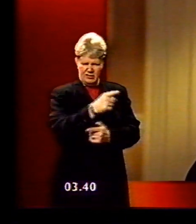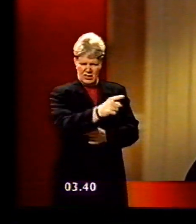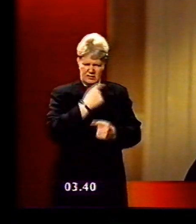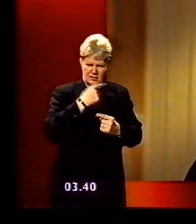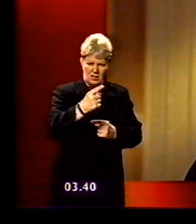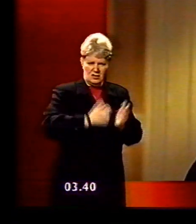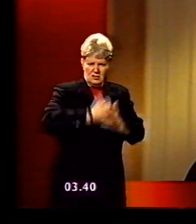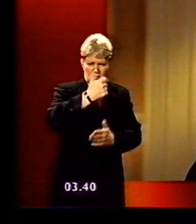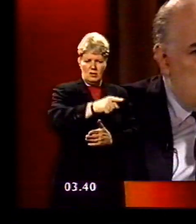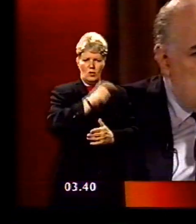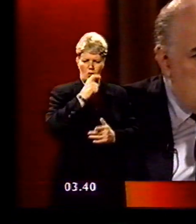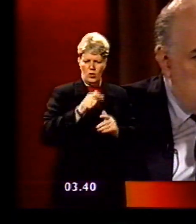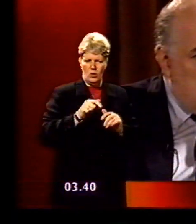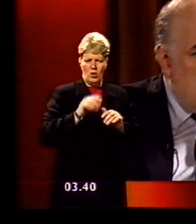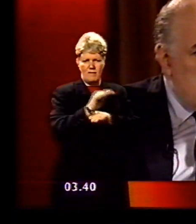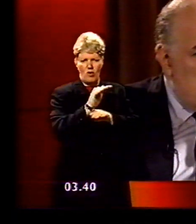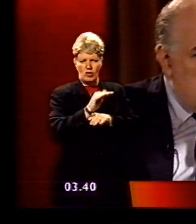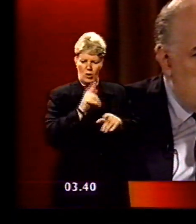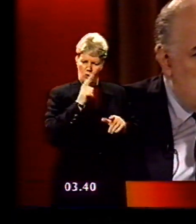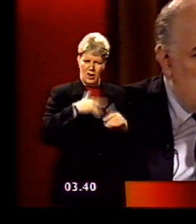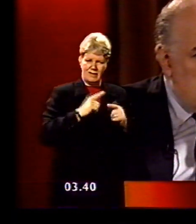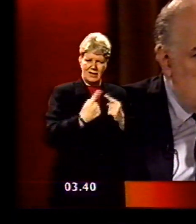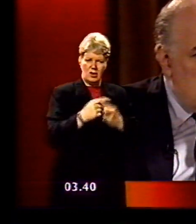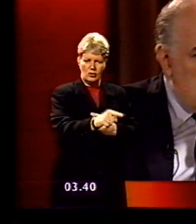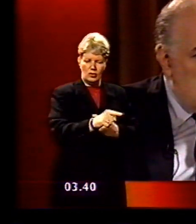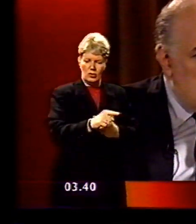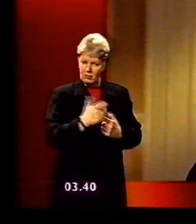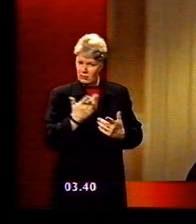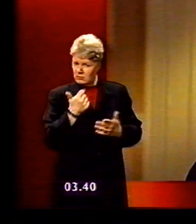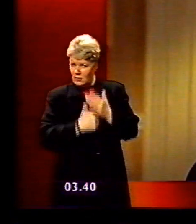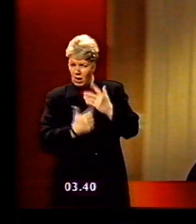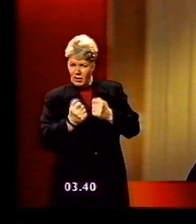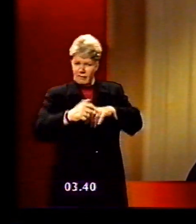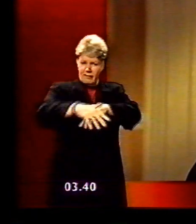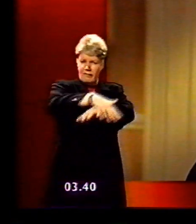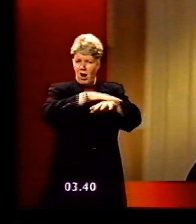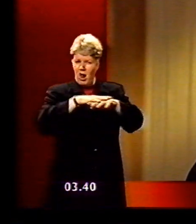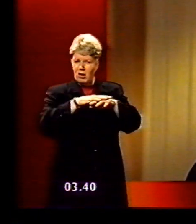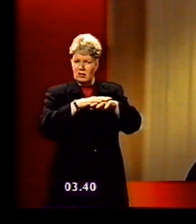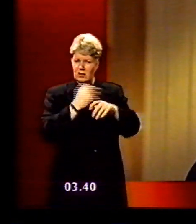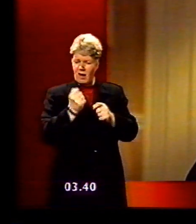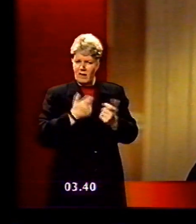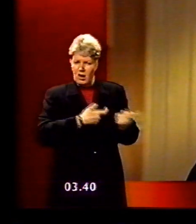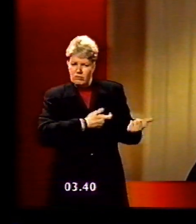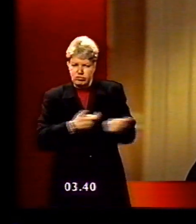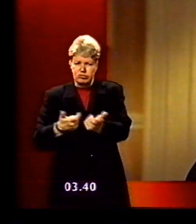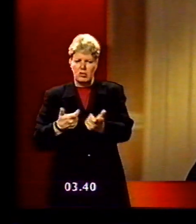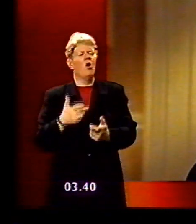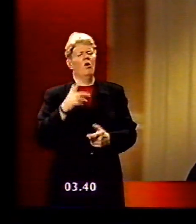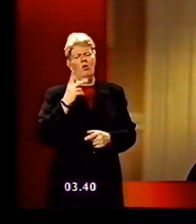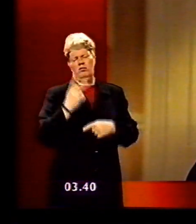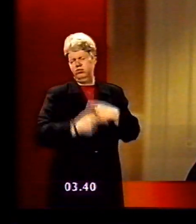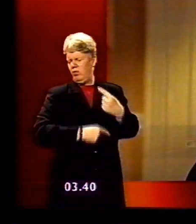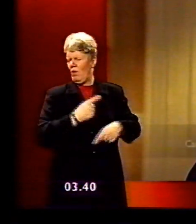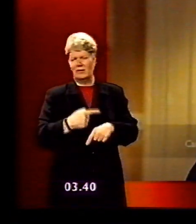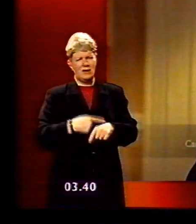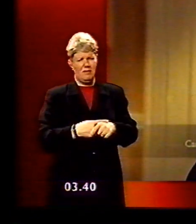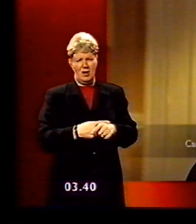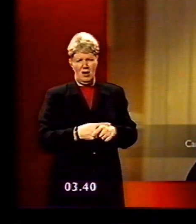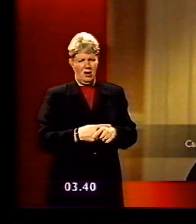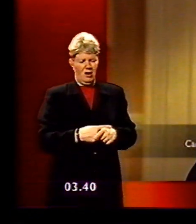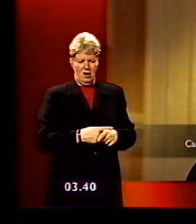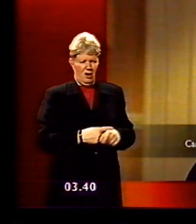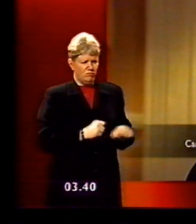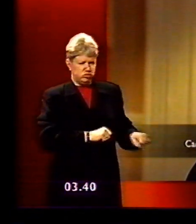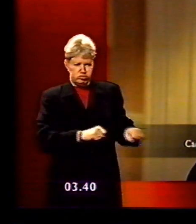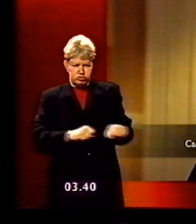announcement. Then you started seeing violence on the streets, didn't you? There was gunfire, wasn't there? There was constant gunfire, but there was also a